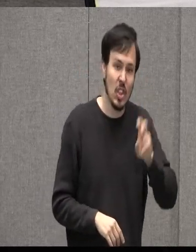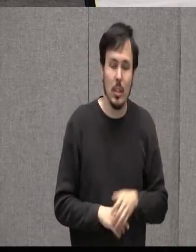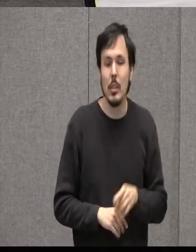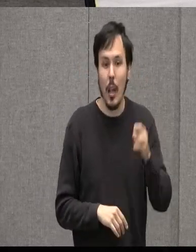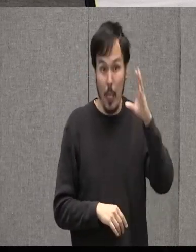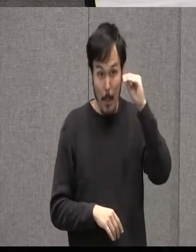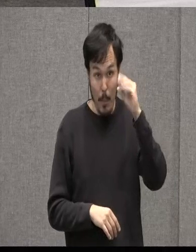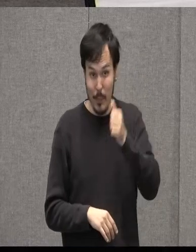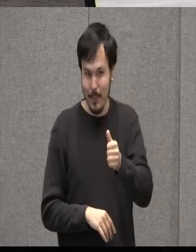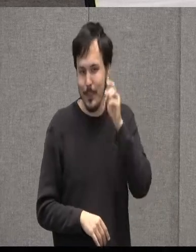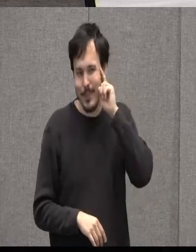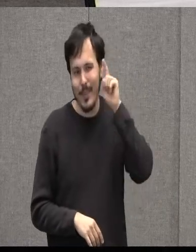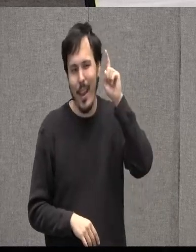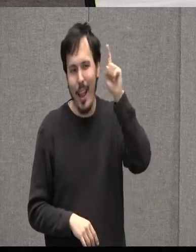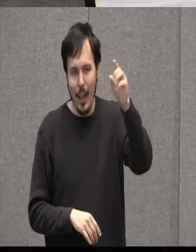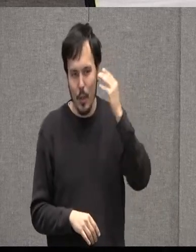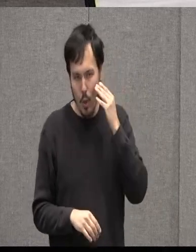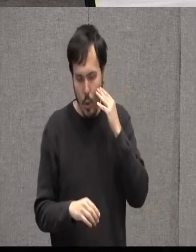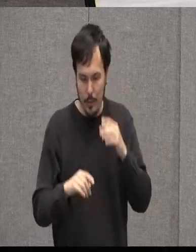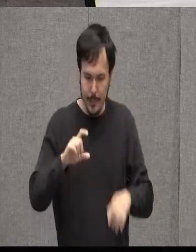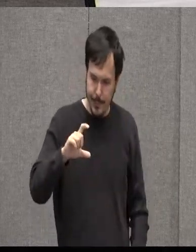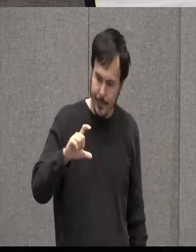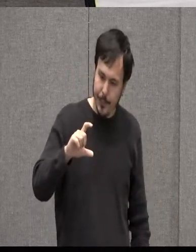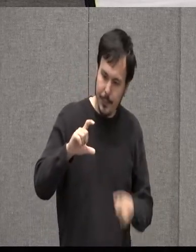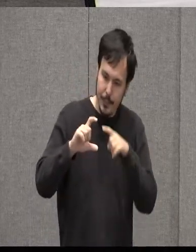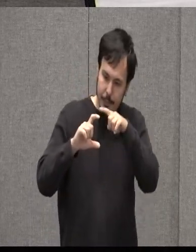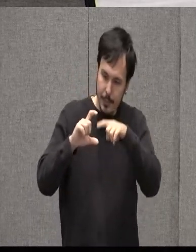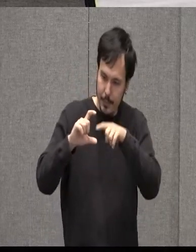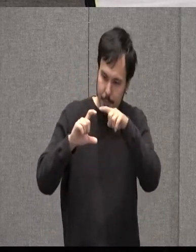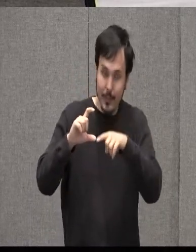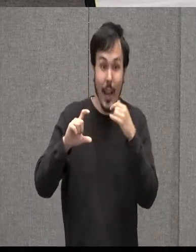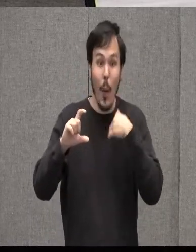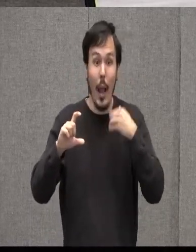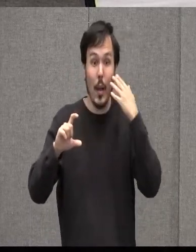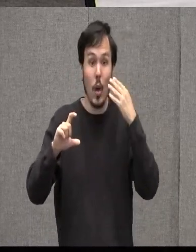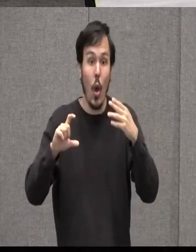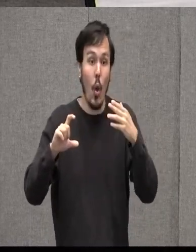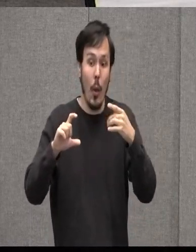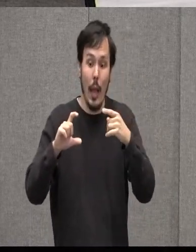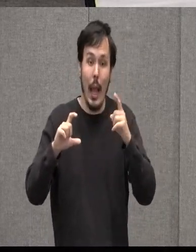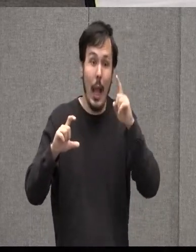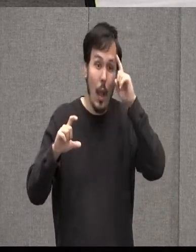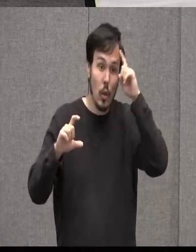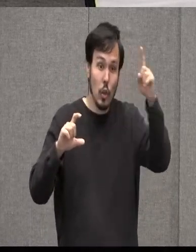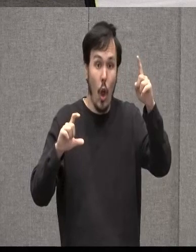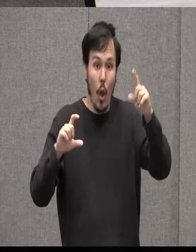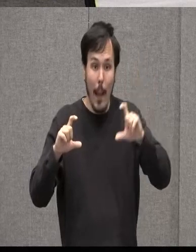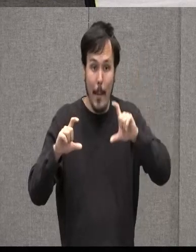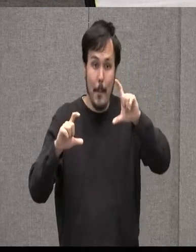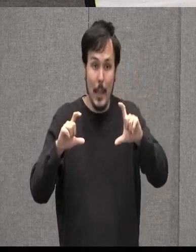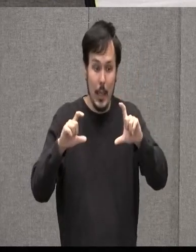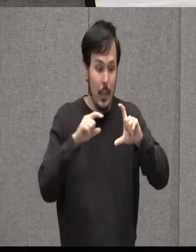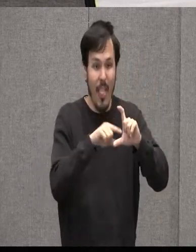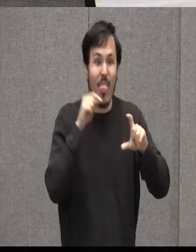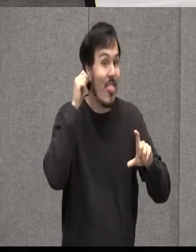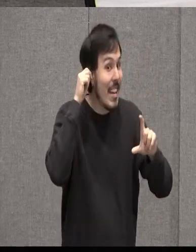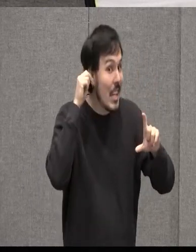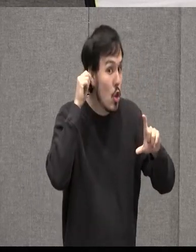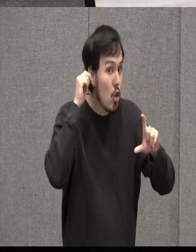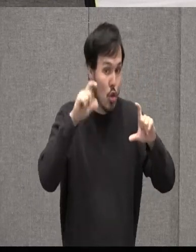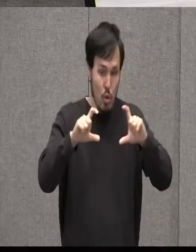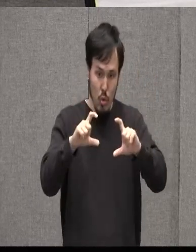out. So I thought about it and I thought about it, and I started to gather some information. So I noticed on this